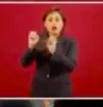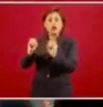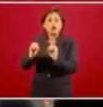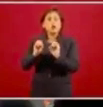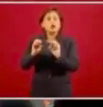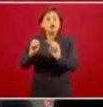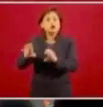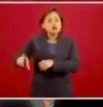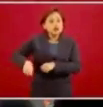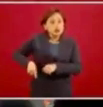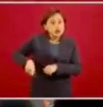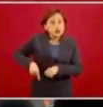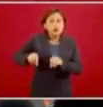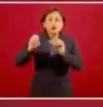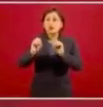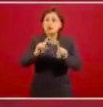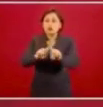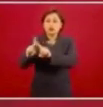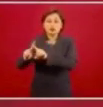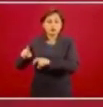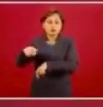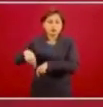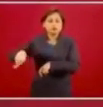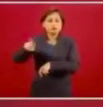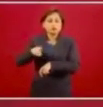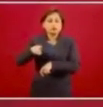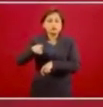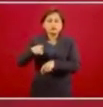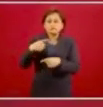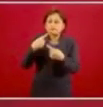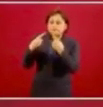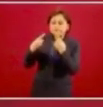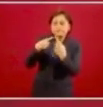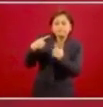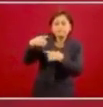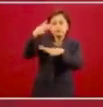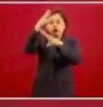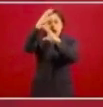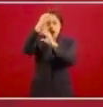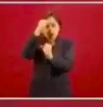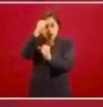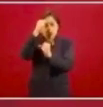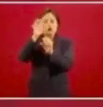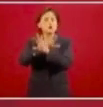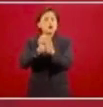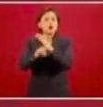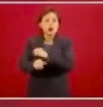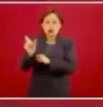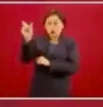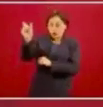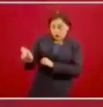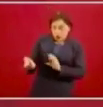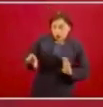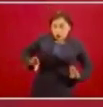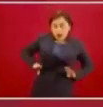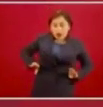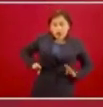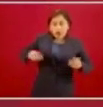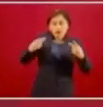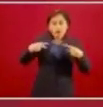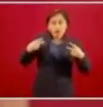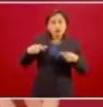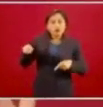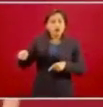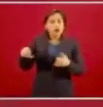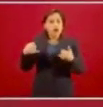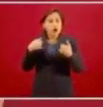in all of their work activities, because they could, for example,